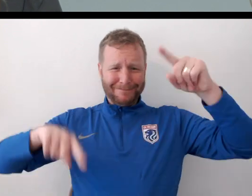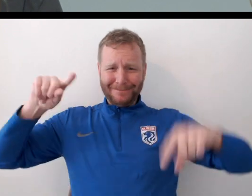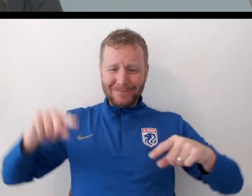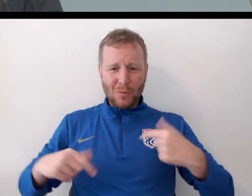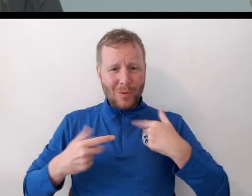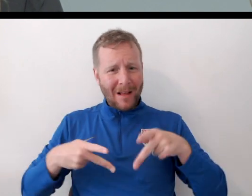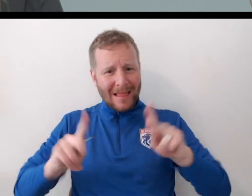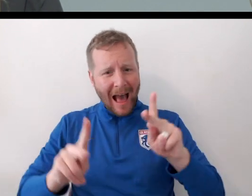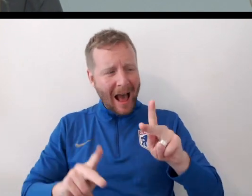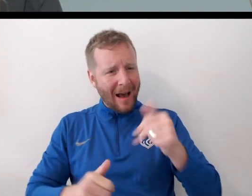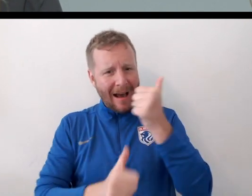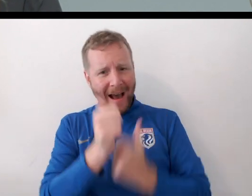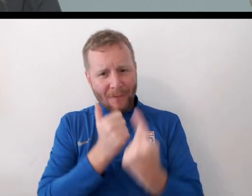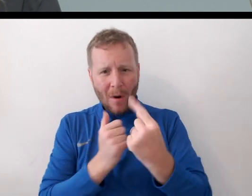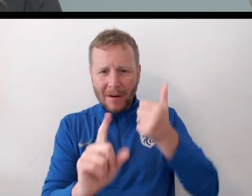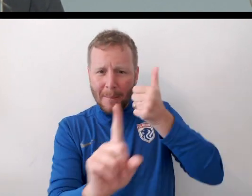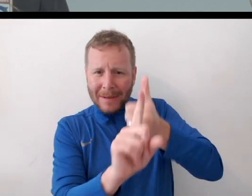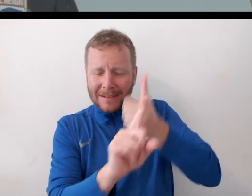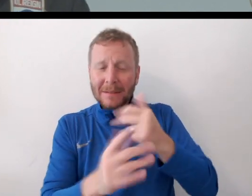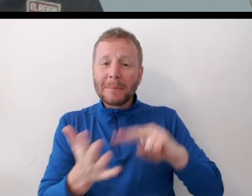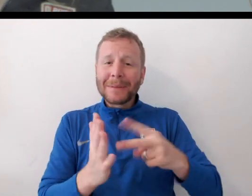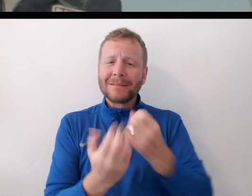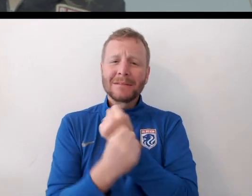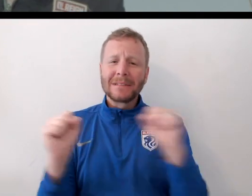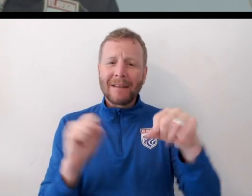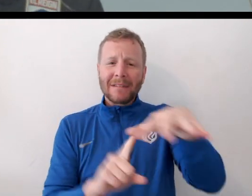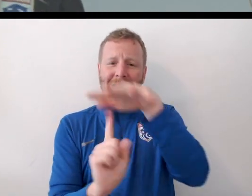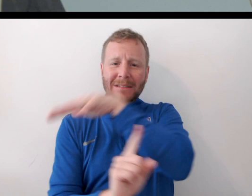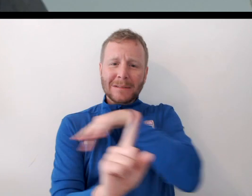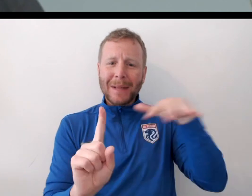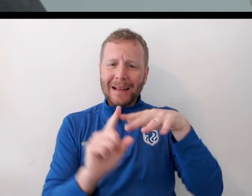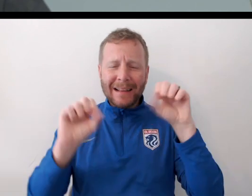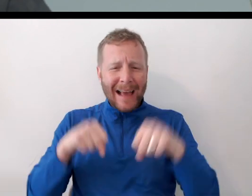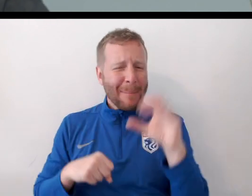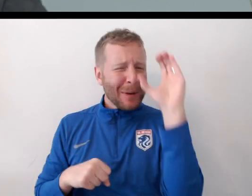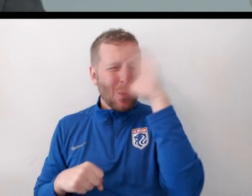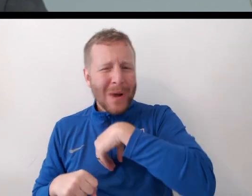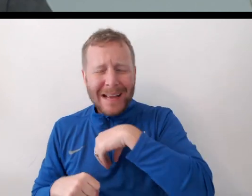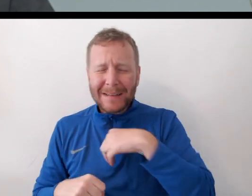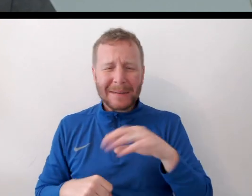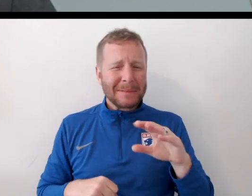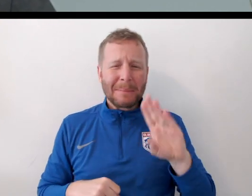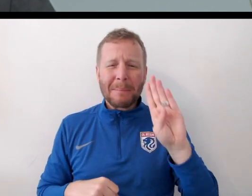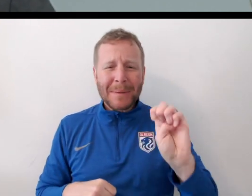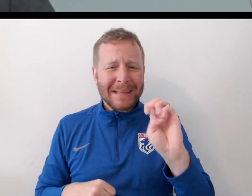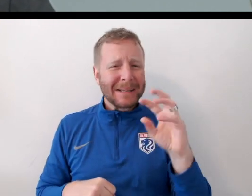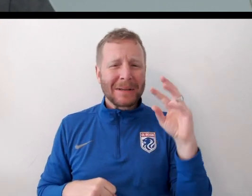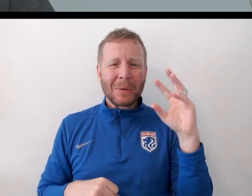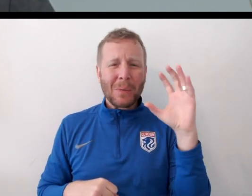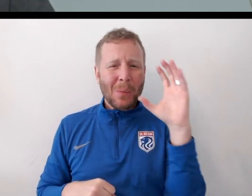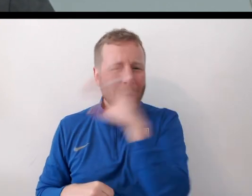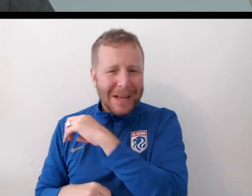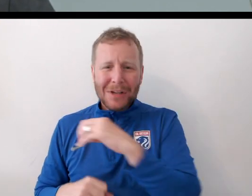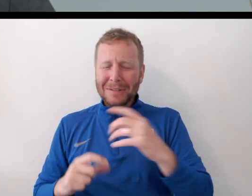we allow everyone to be their authentic self, like it's a safe space. So like we can be weird. No one cares. Like, be your weirdness. We love